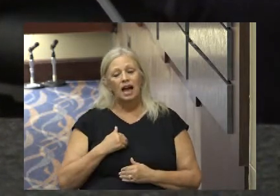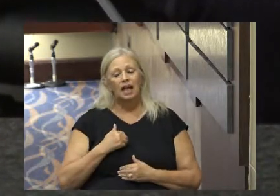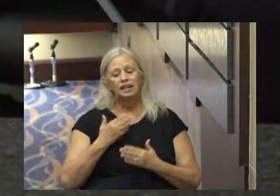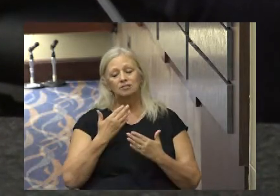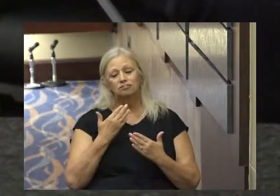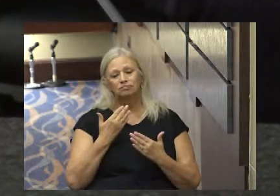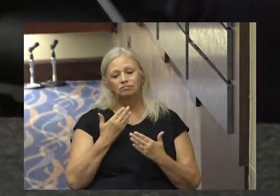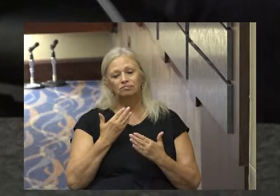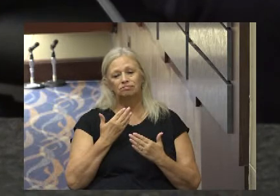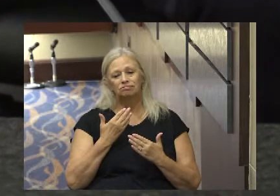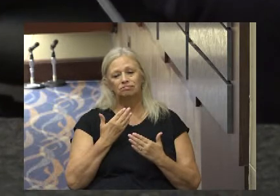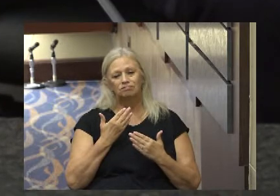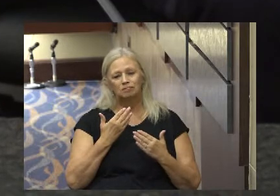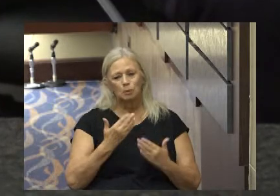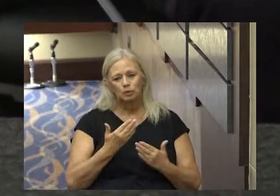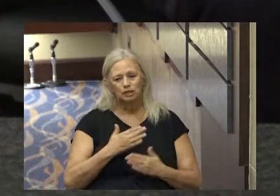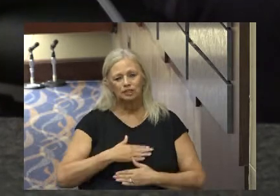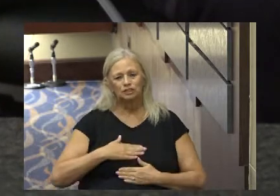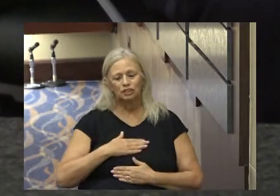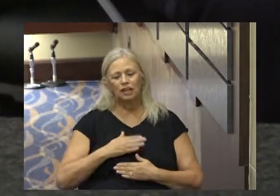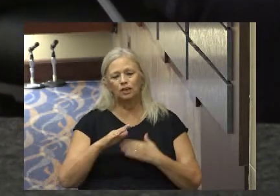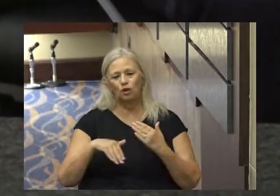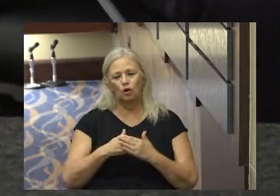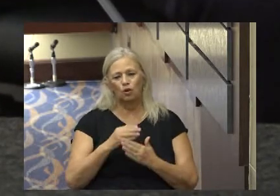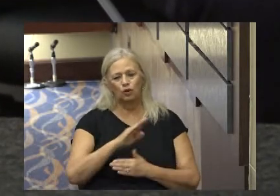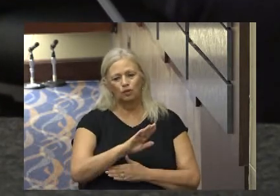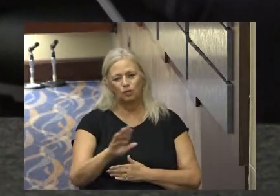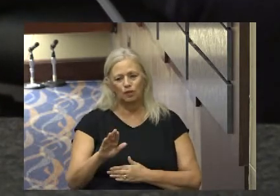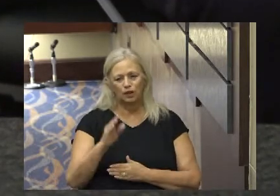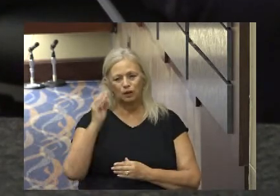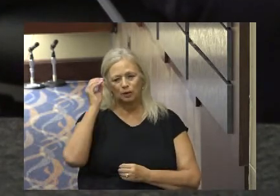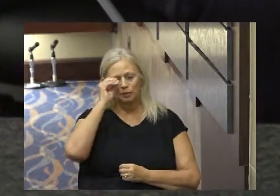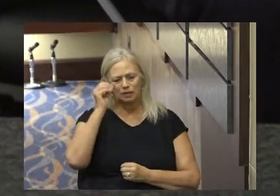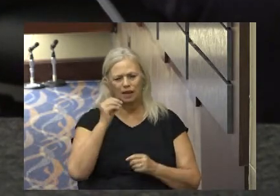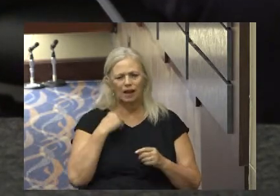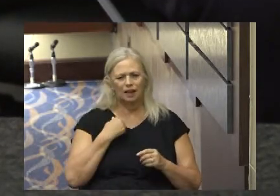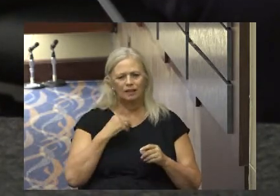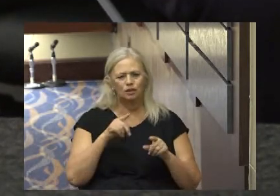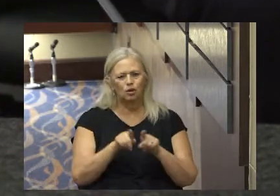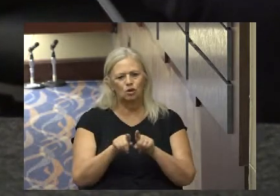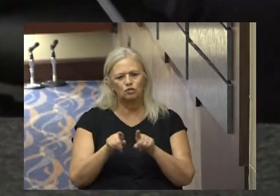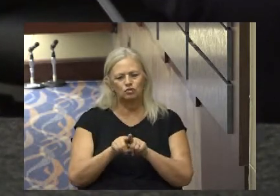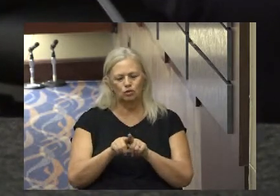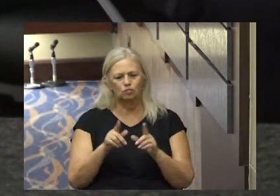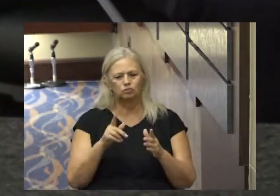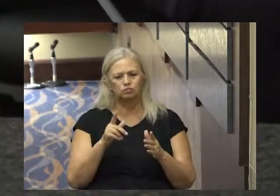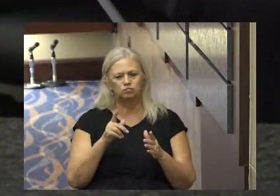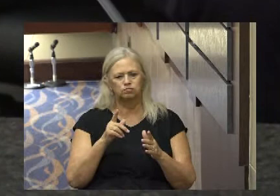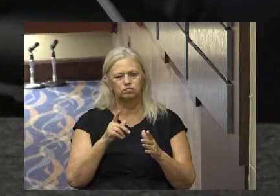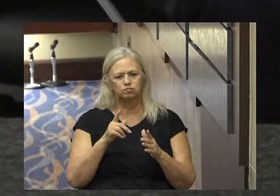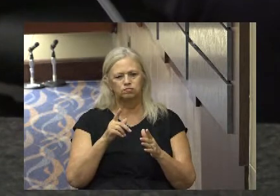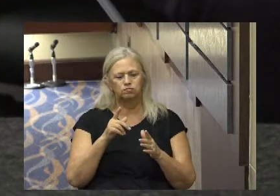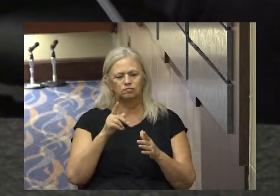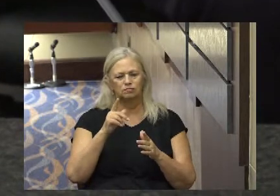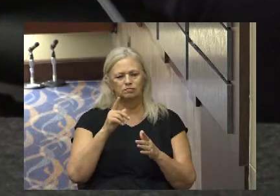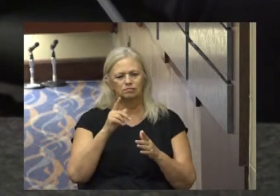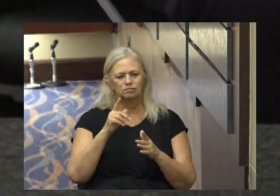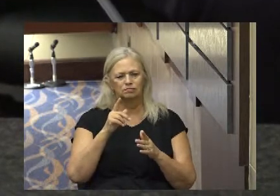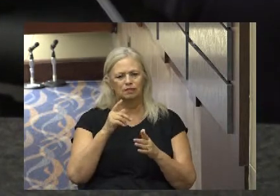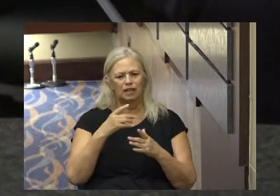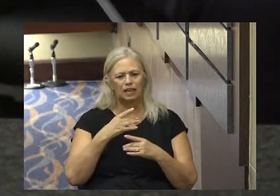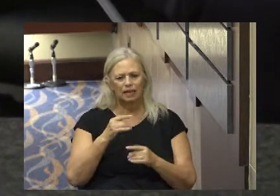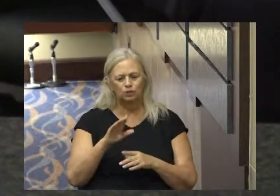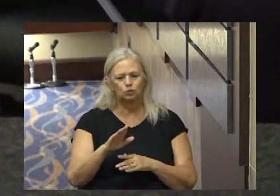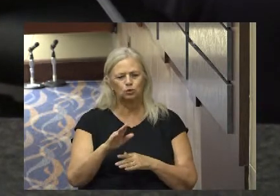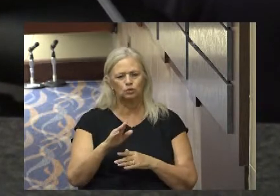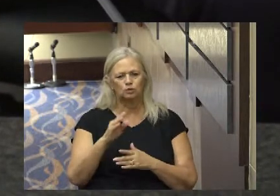members. Obviously, I echo their opinions as well. But I appreciate that every time there's a problem